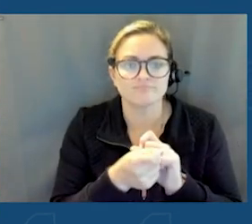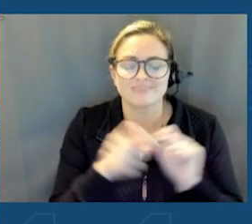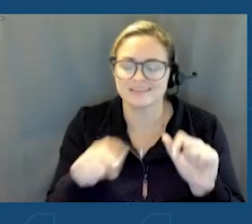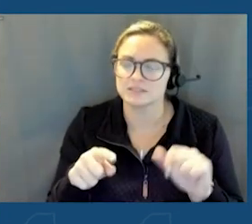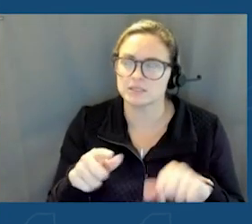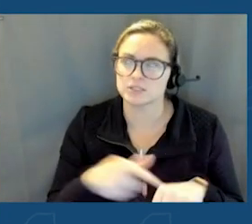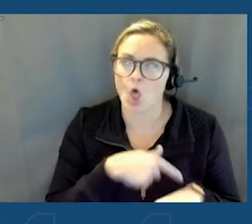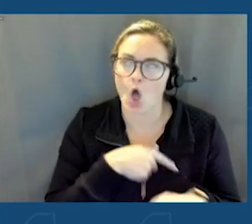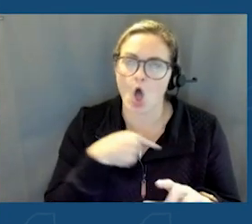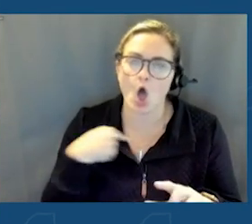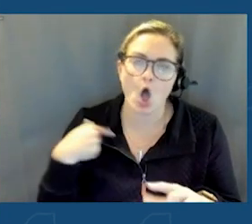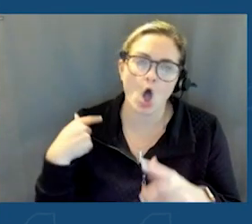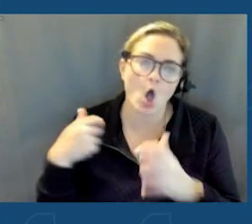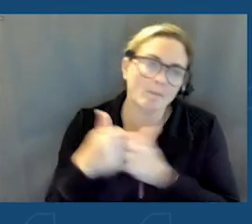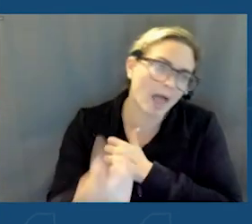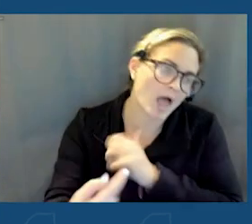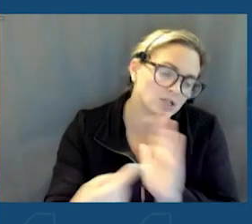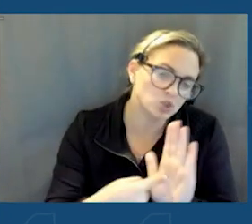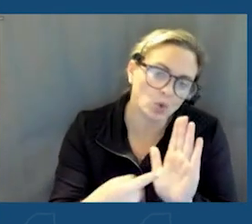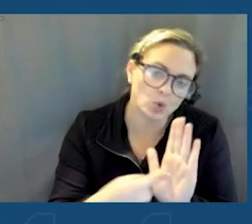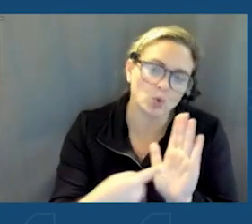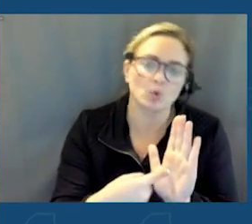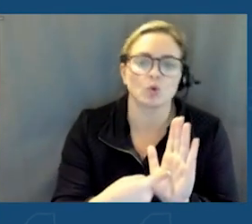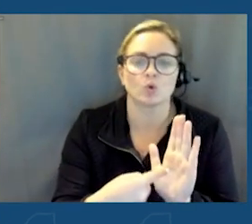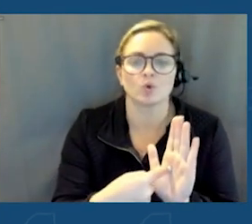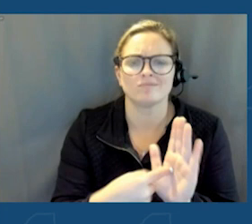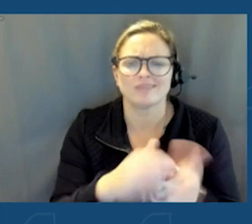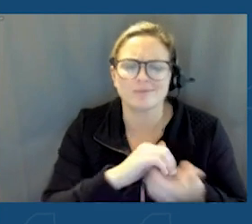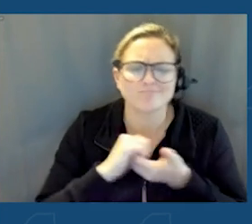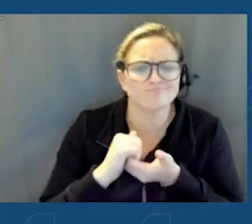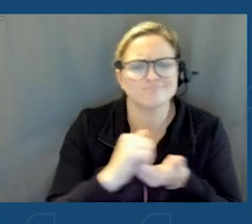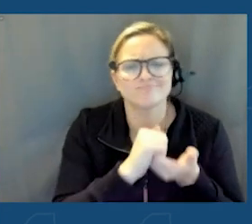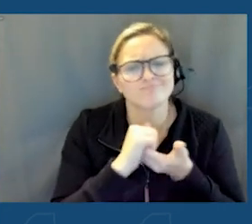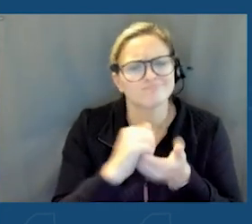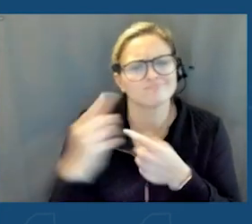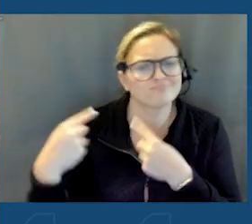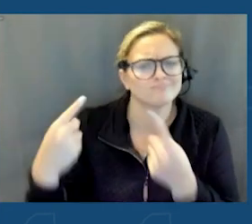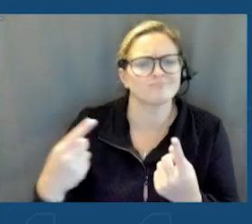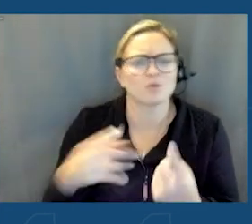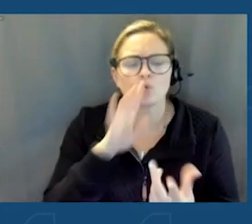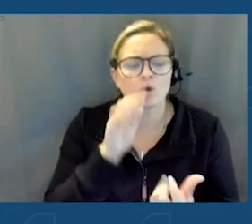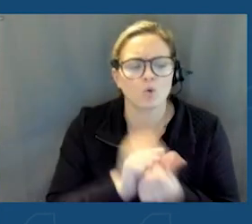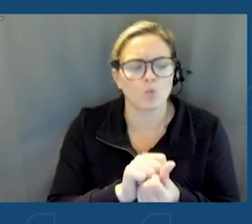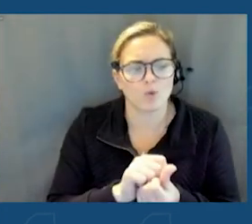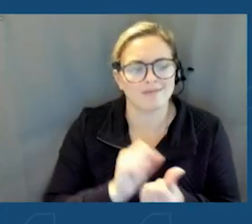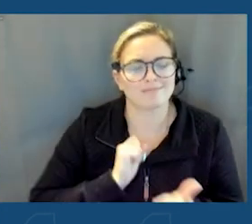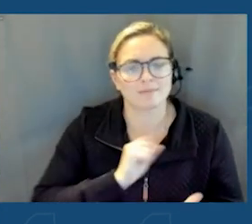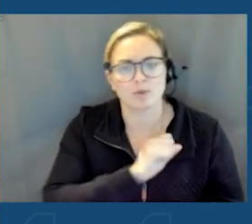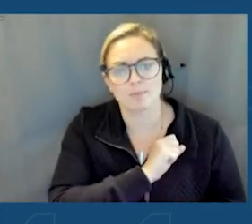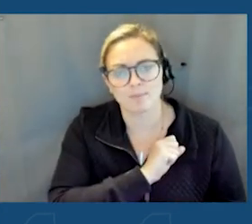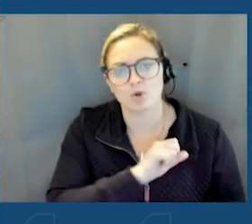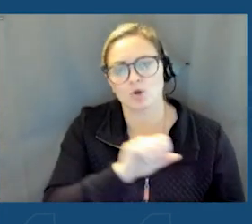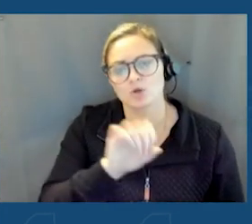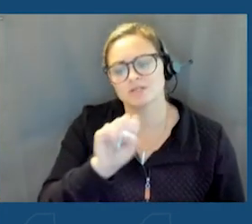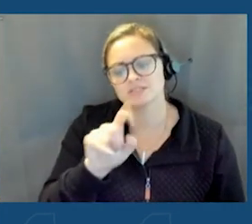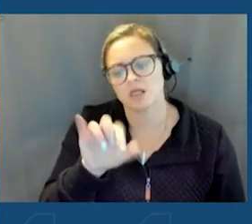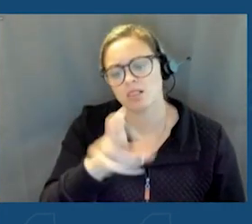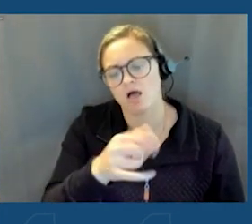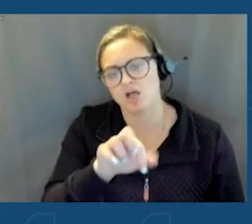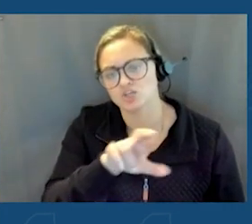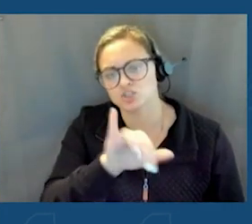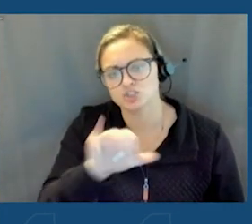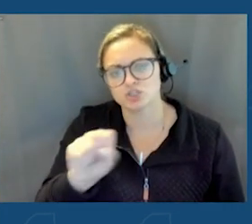overdue. They've worked in such close partnership. I was speaking to Assembly Member Szilagyi and Senator Kaplan to talk